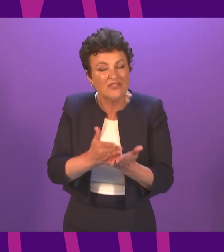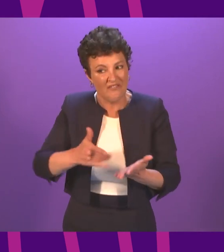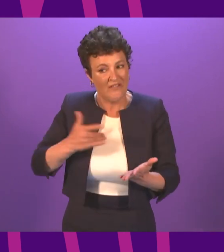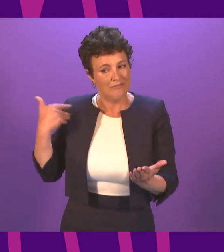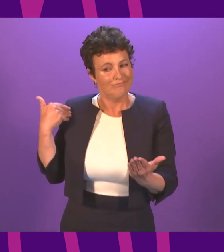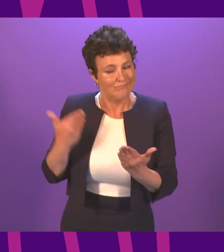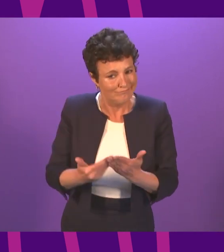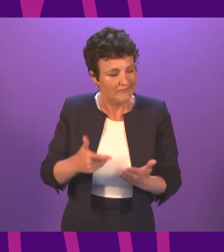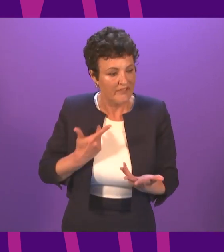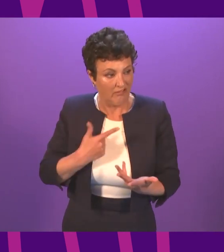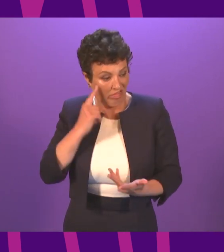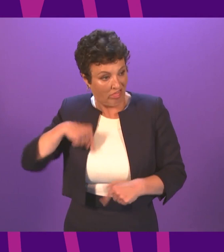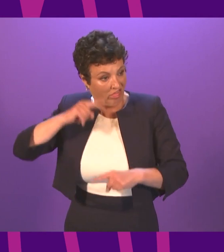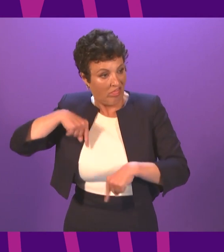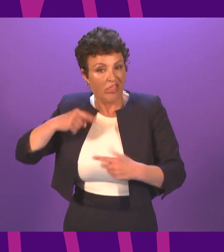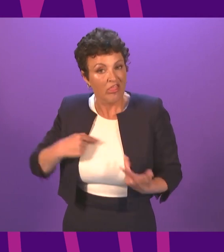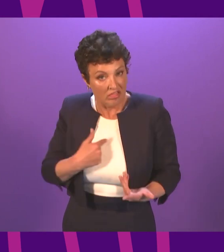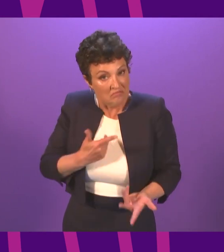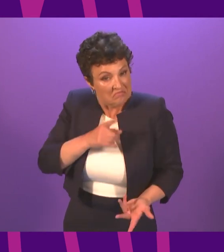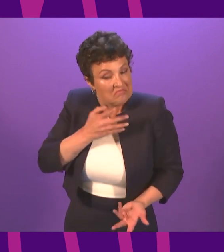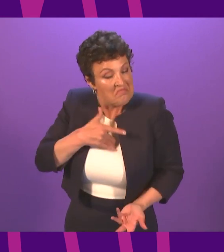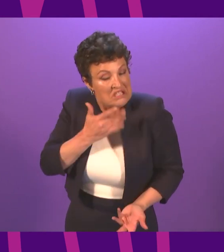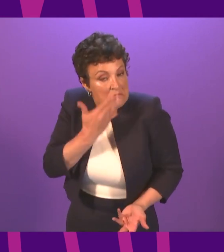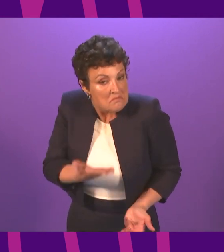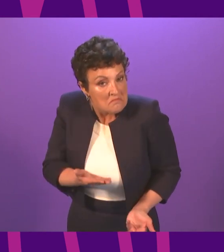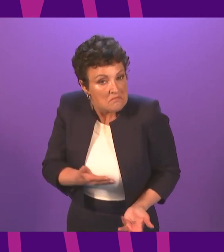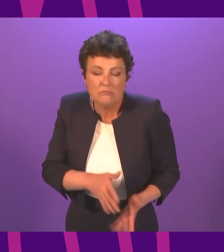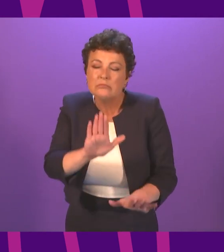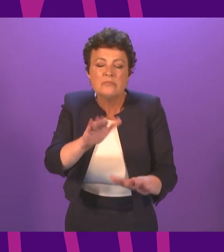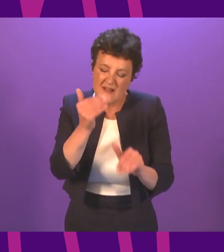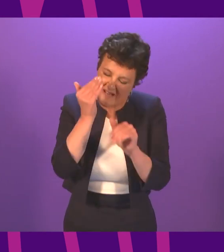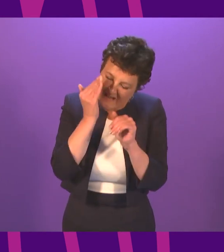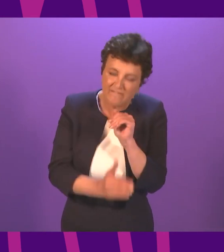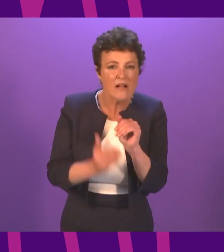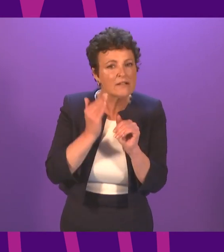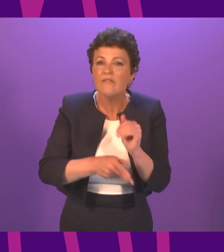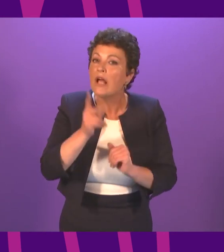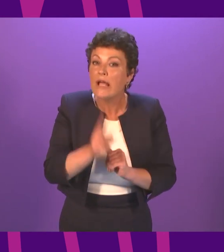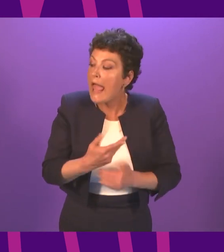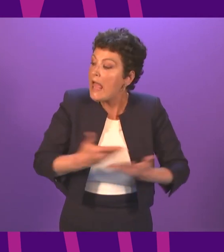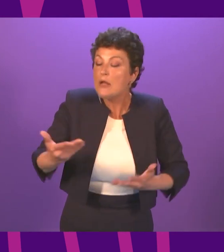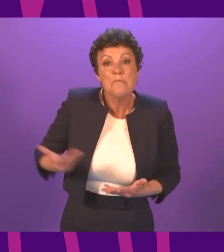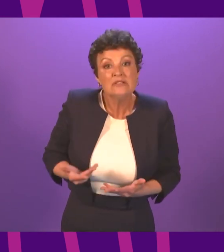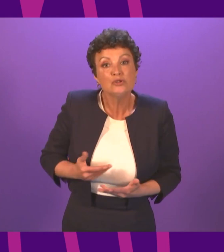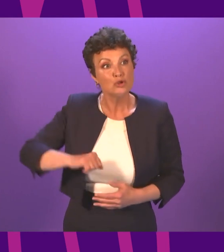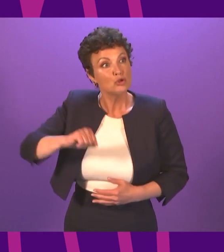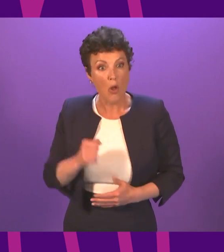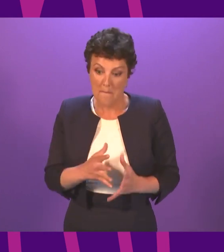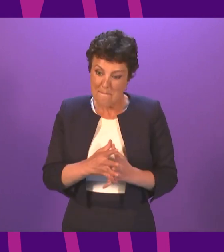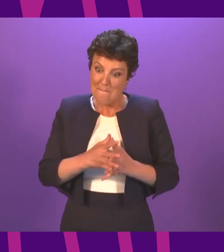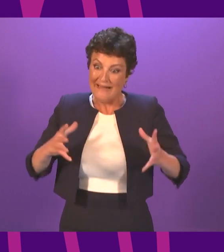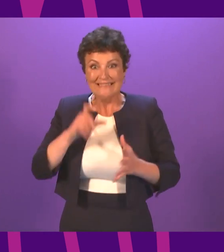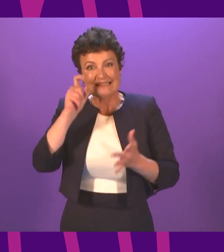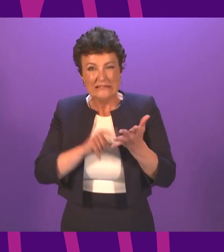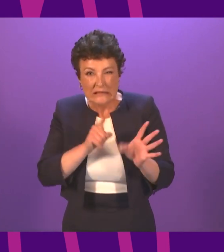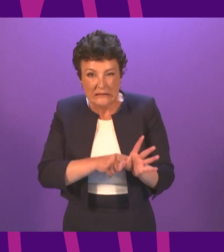ignored for far too long. Never again should businesses in Scotland's largest city find out at the back